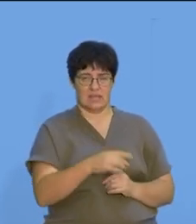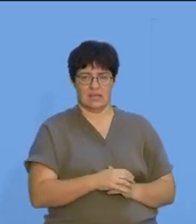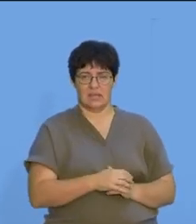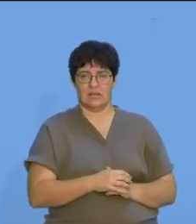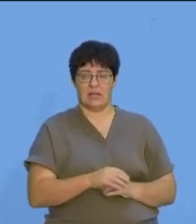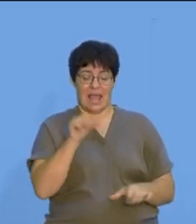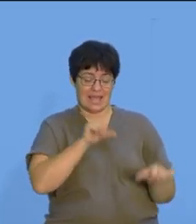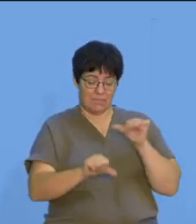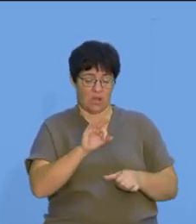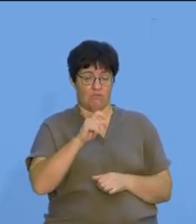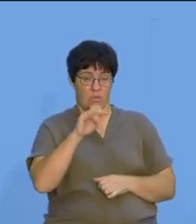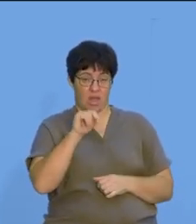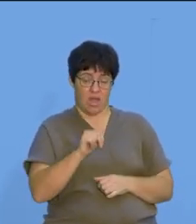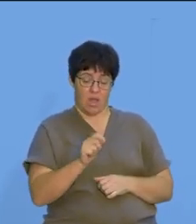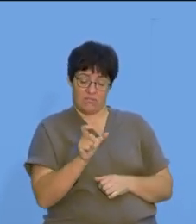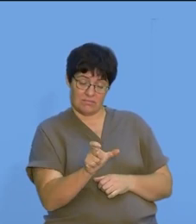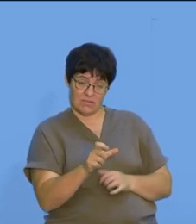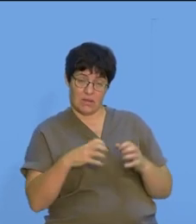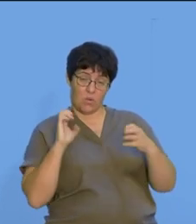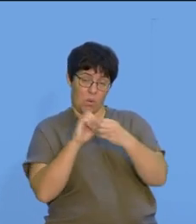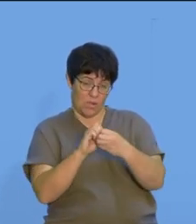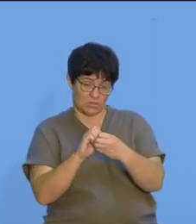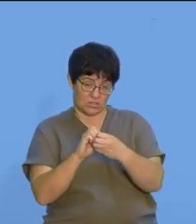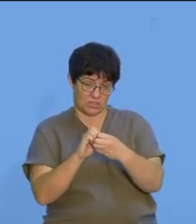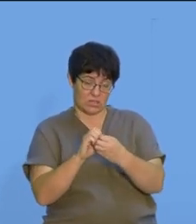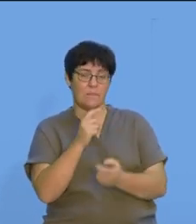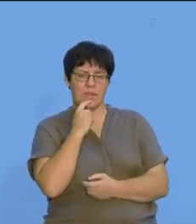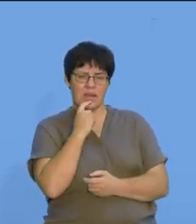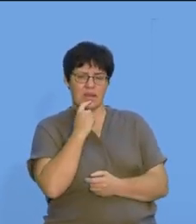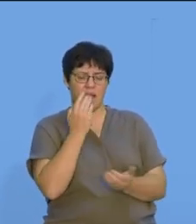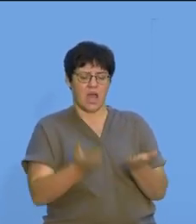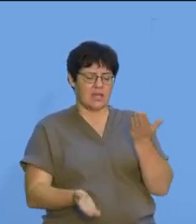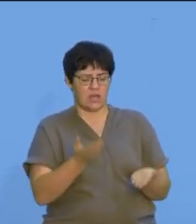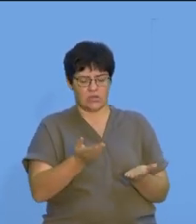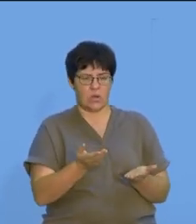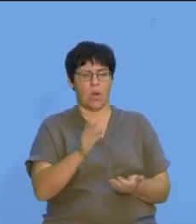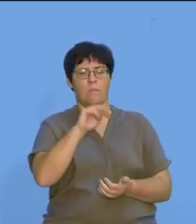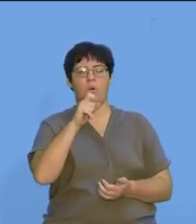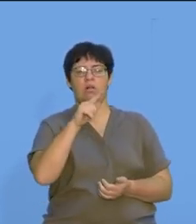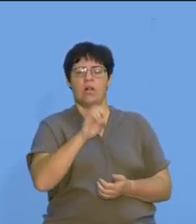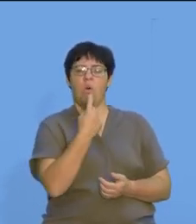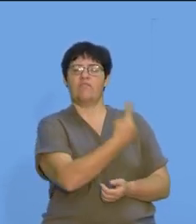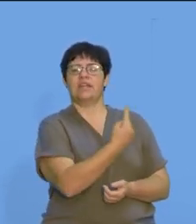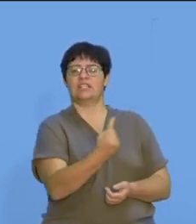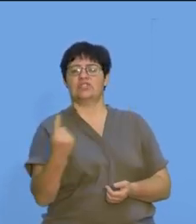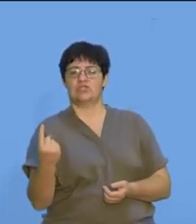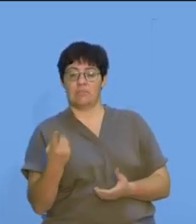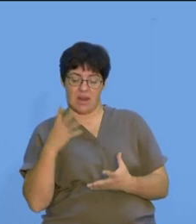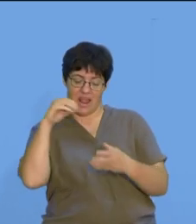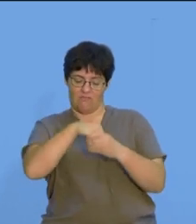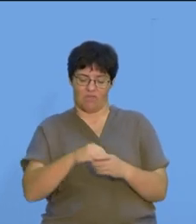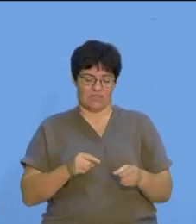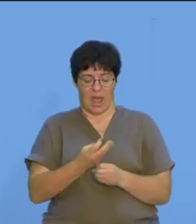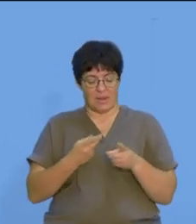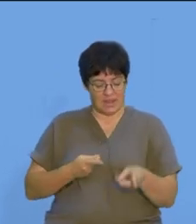as the main idea. But the chemical formula of an element or a compound, it gives the ratio of moles